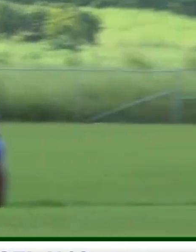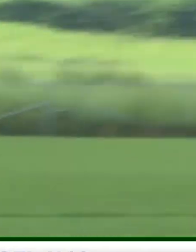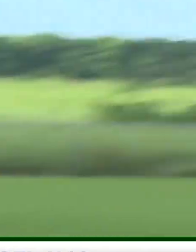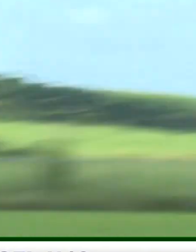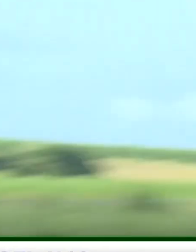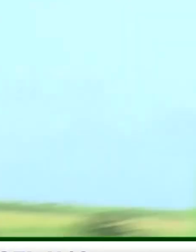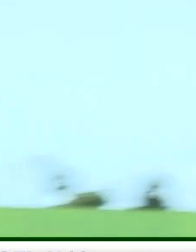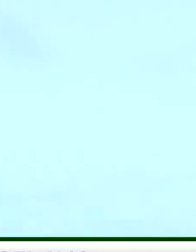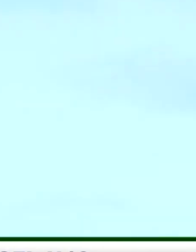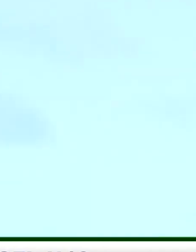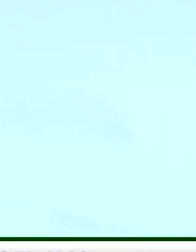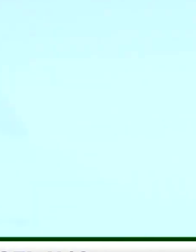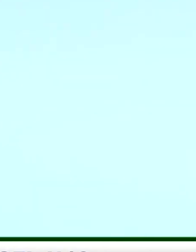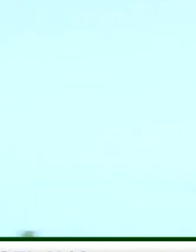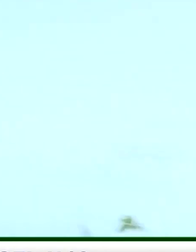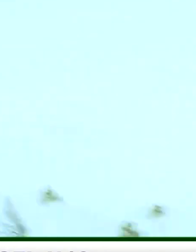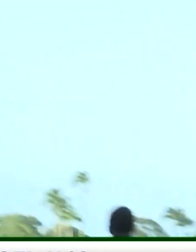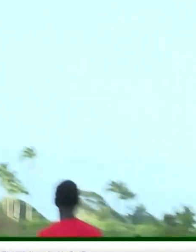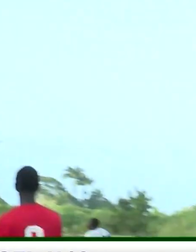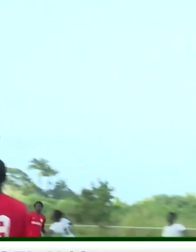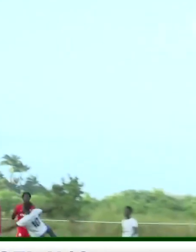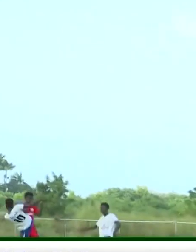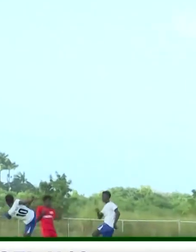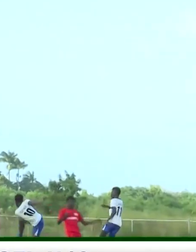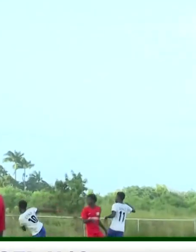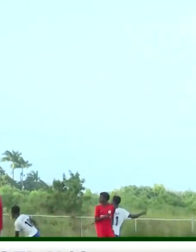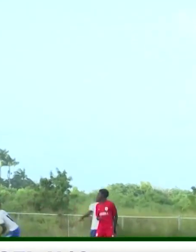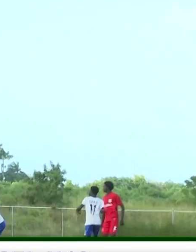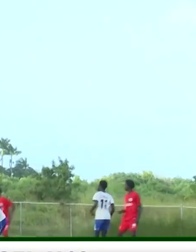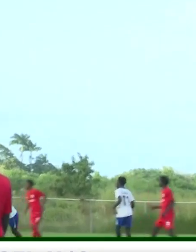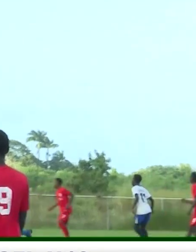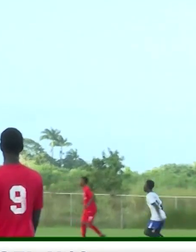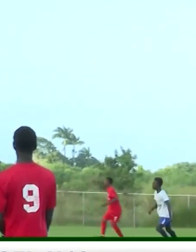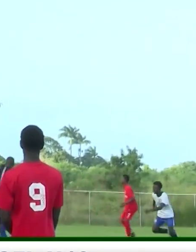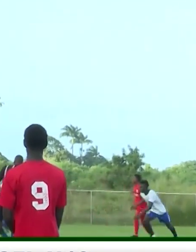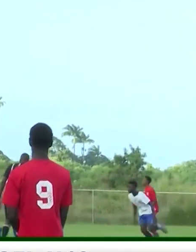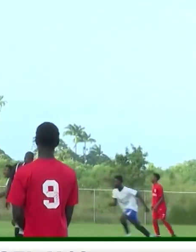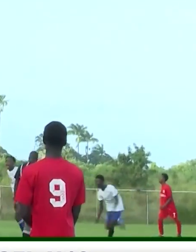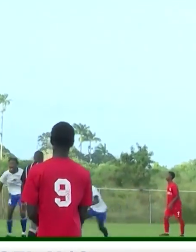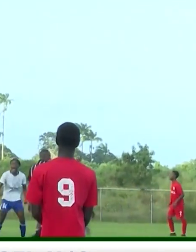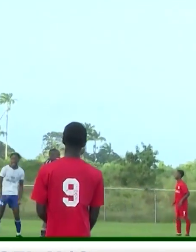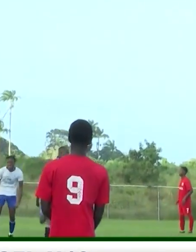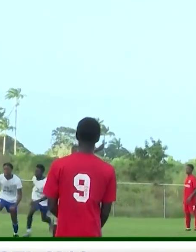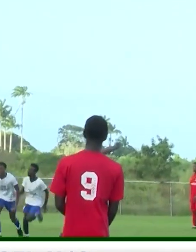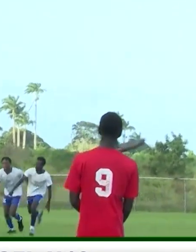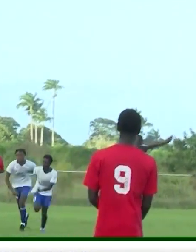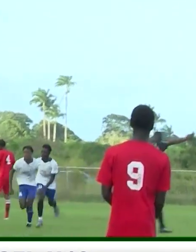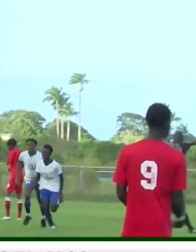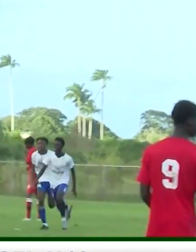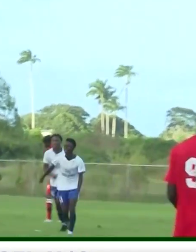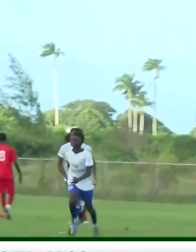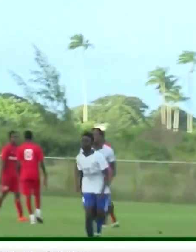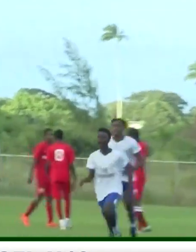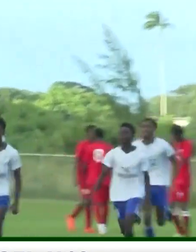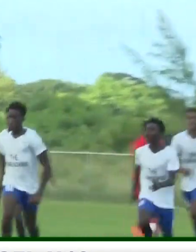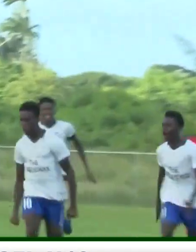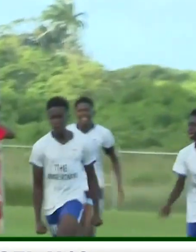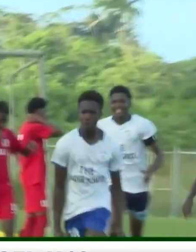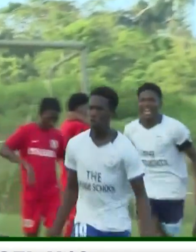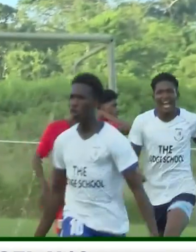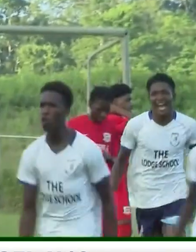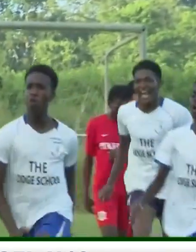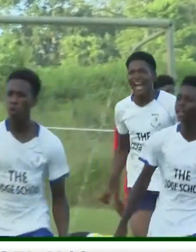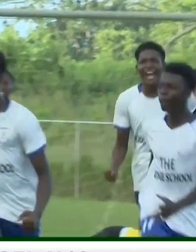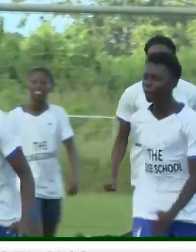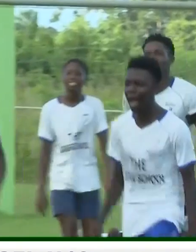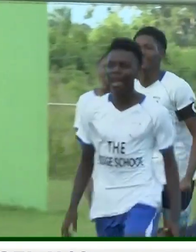that Seth Jones delivered a corner kick that found the right boot of a Johnny Ashby, and it was a done deal. I thought the keeper had it, but instead it